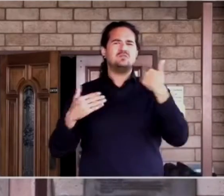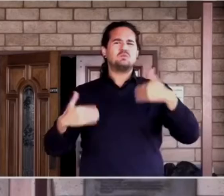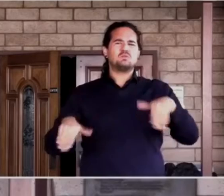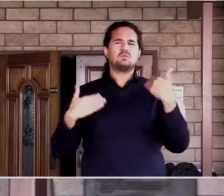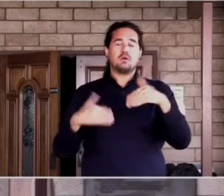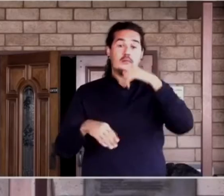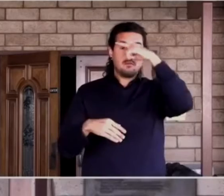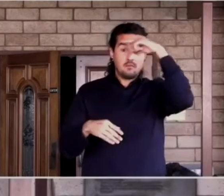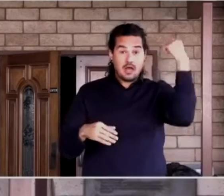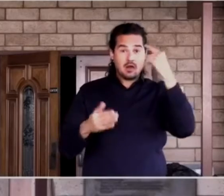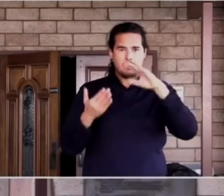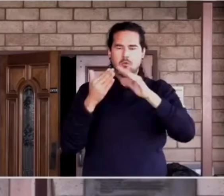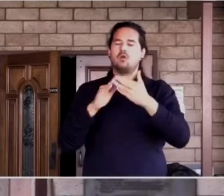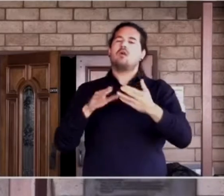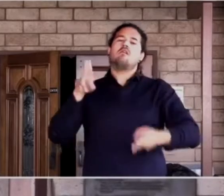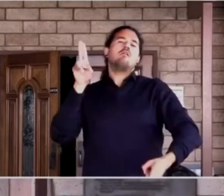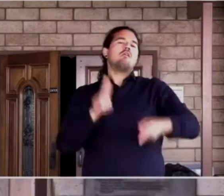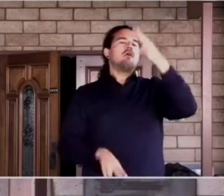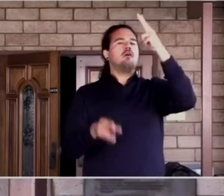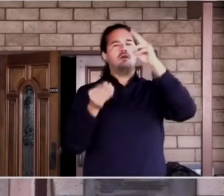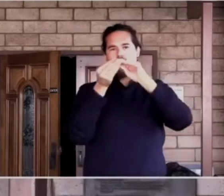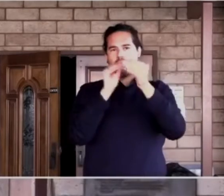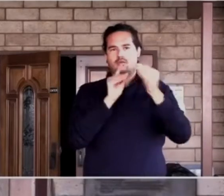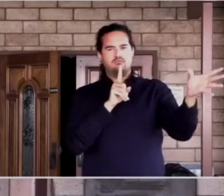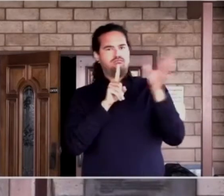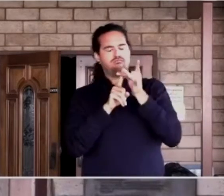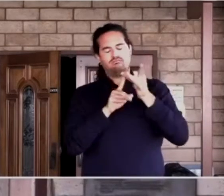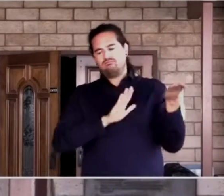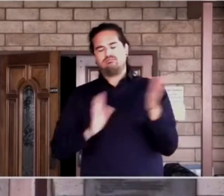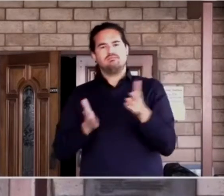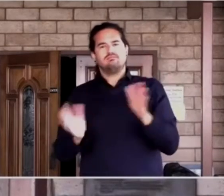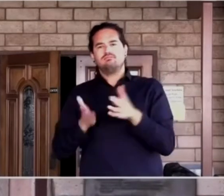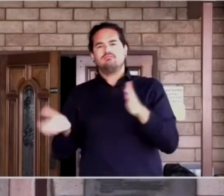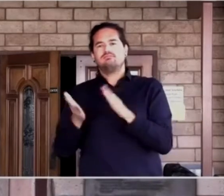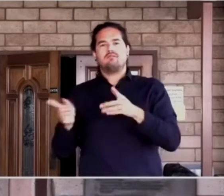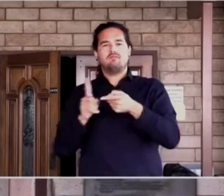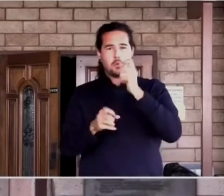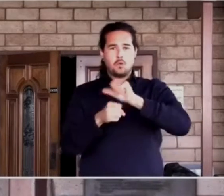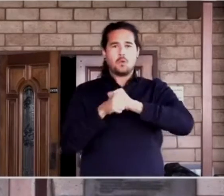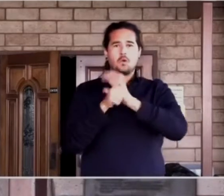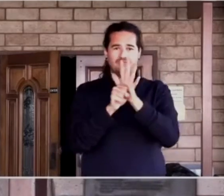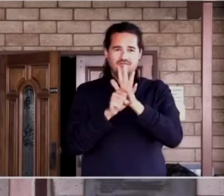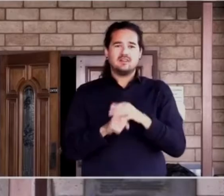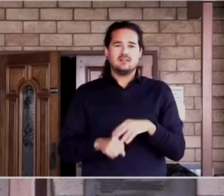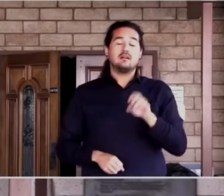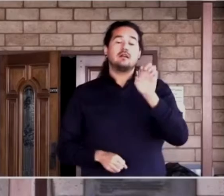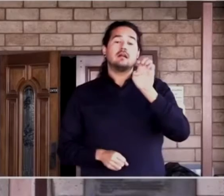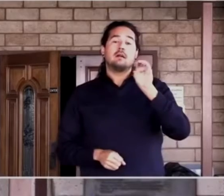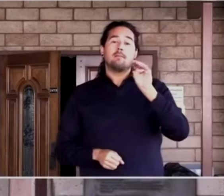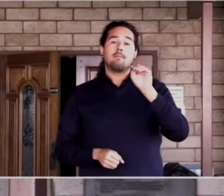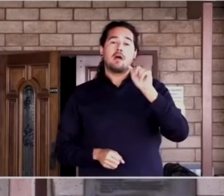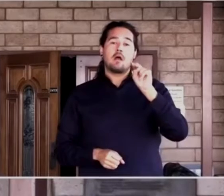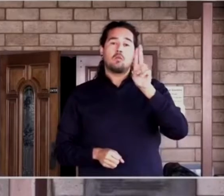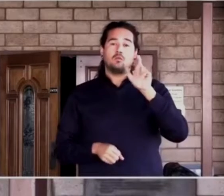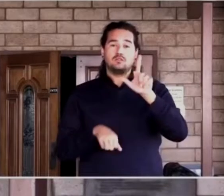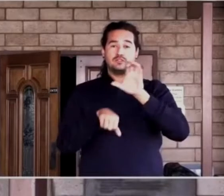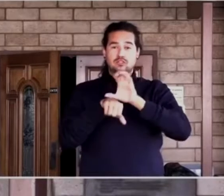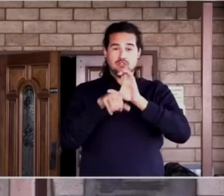of COVID-related deaths. The Emmanuel community is no stranger to the challenges that this pandemic has